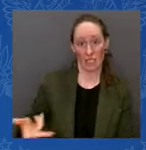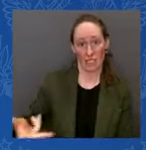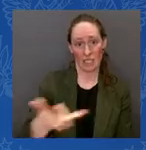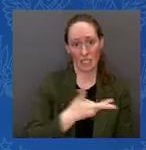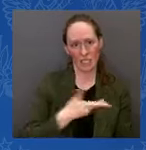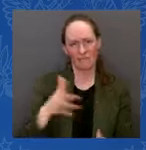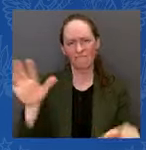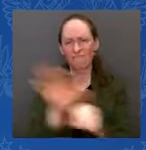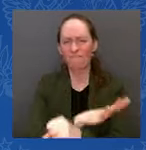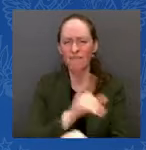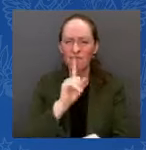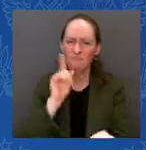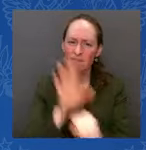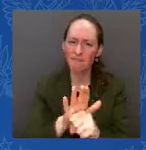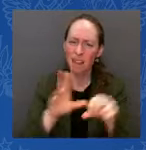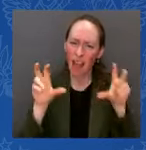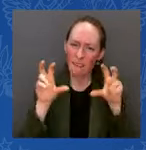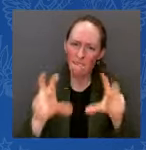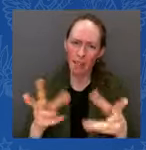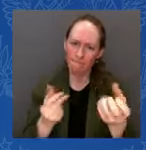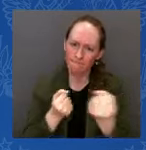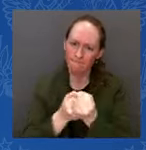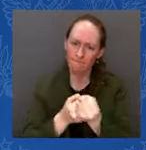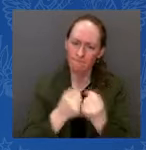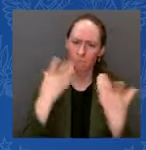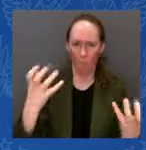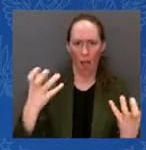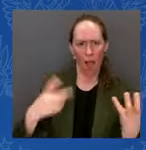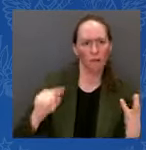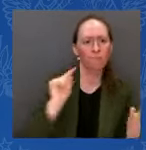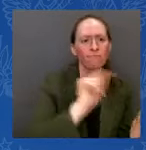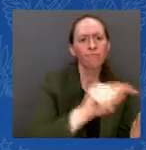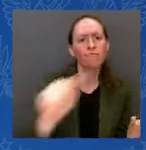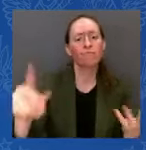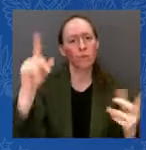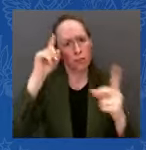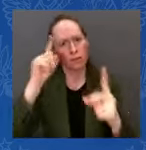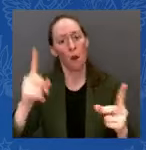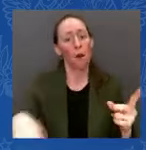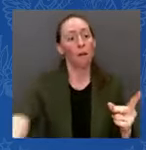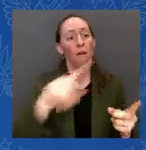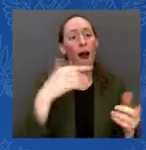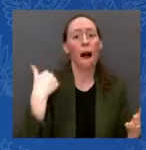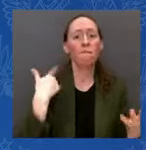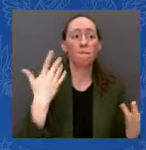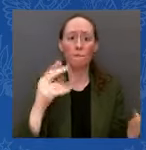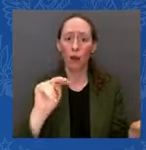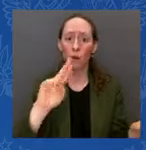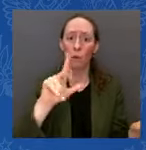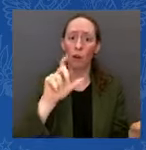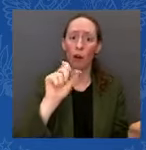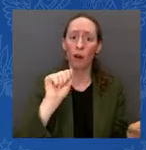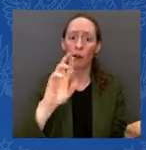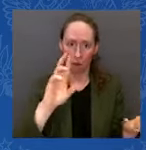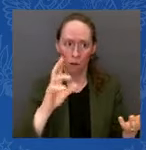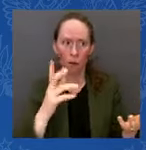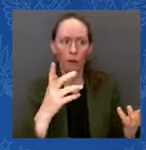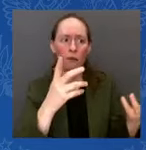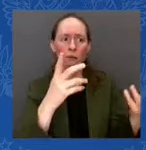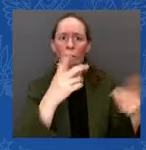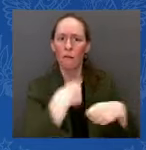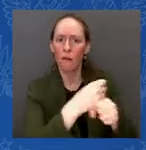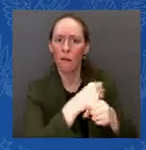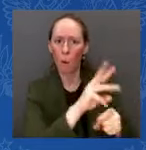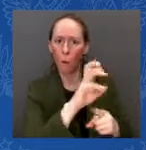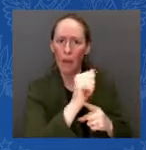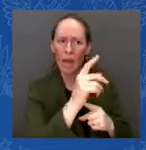project working hand in glove with the International Atomic Energy Agency and with Director General Grossi. Australia